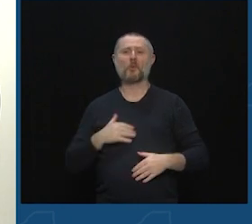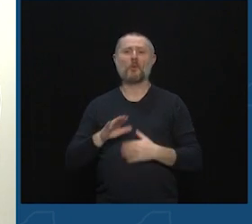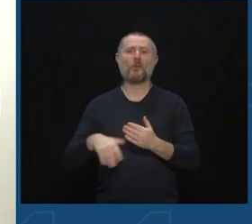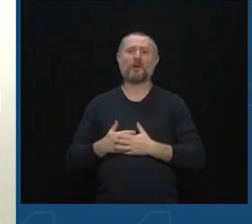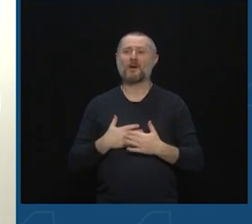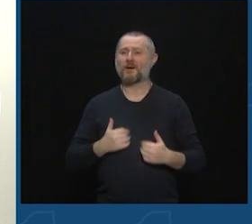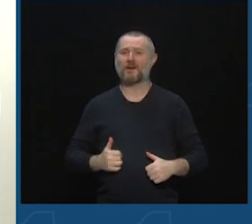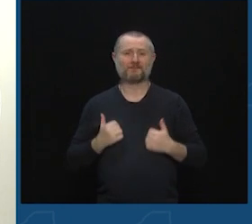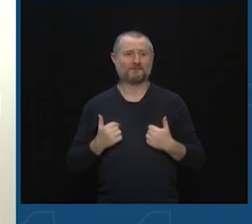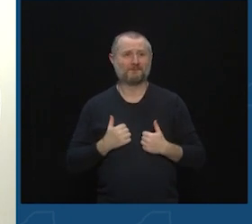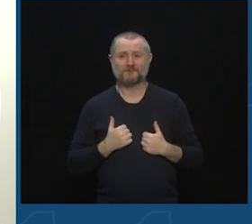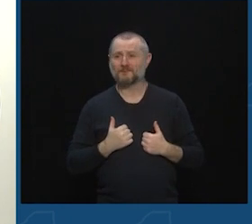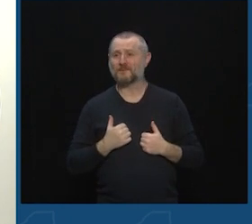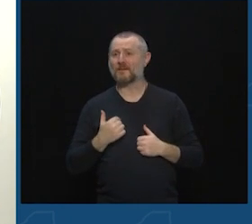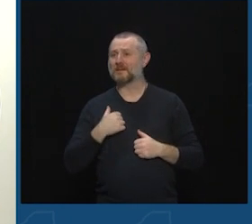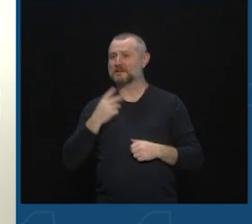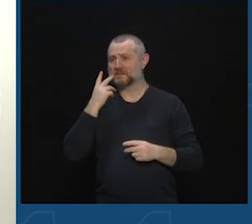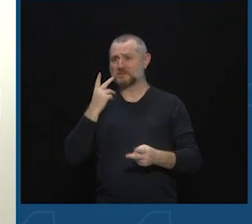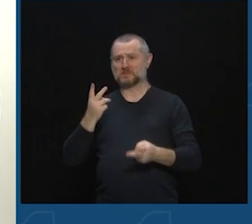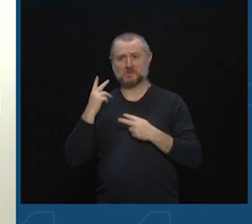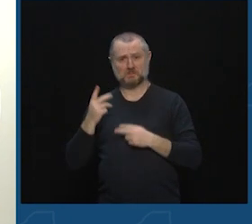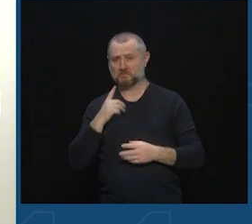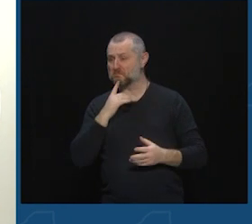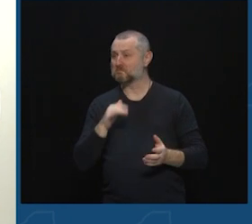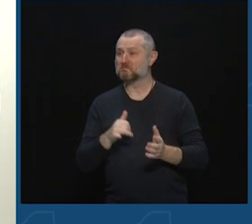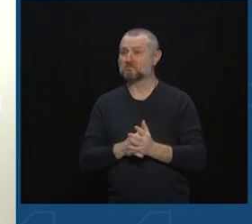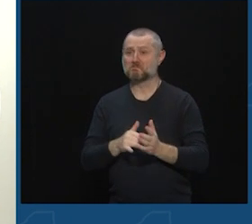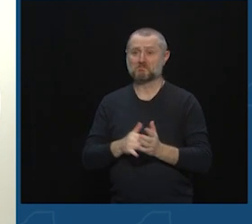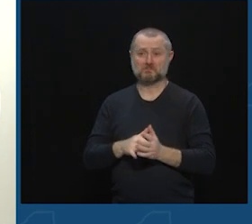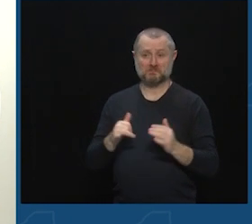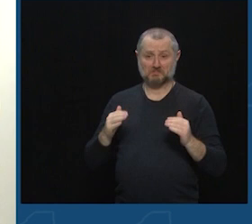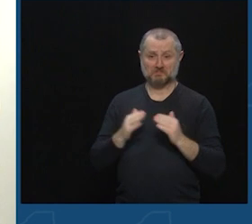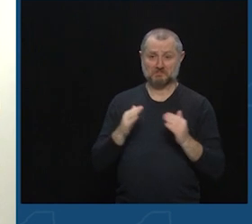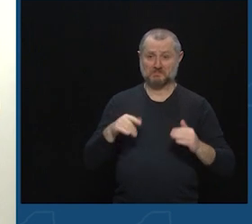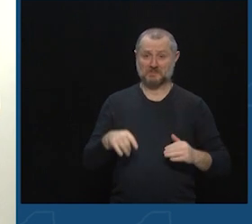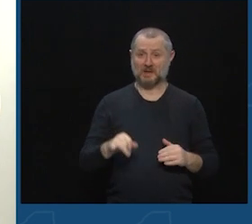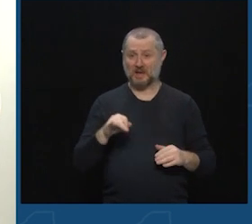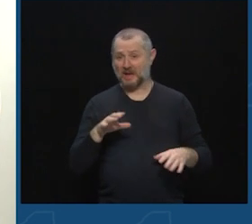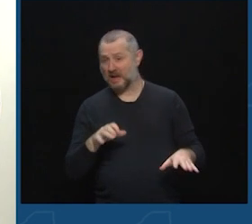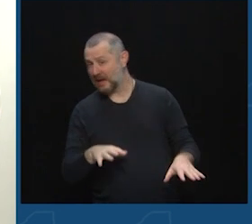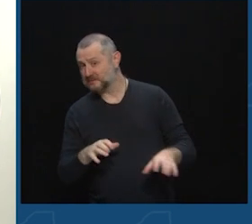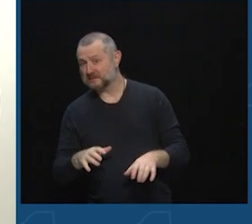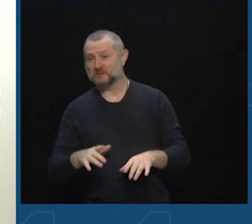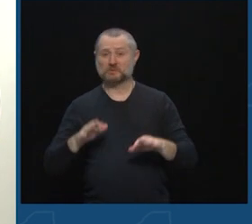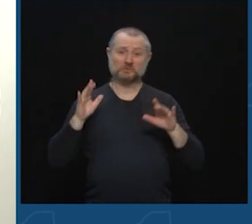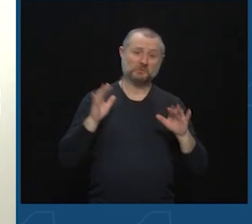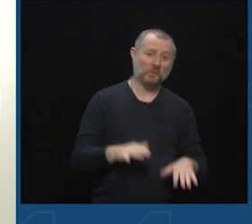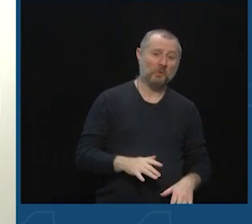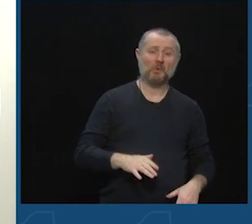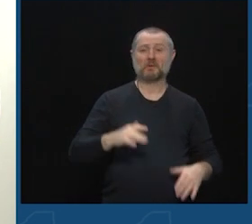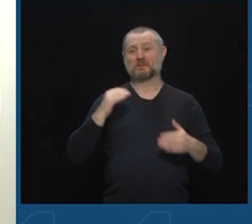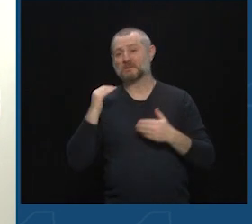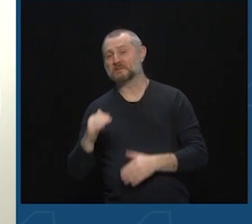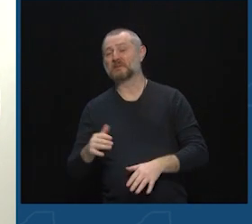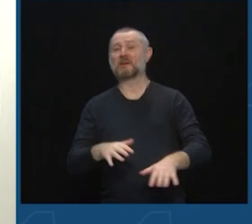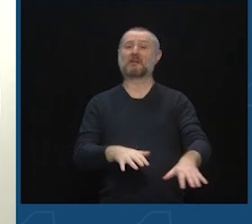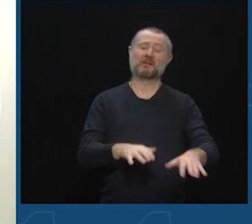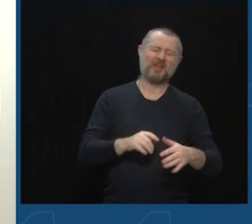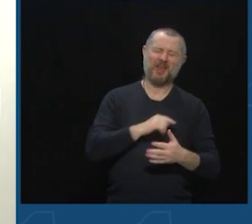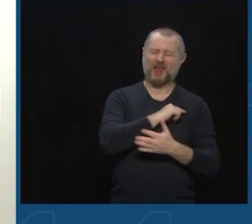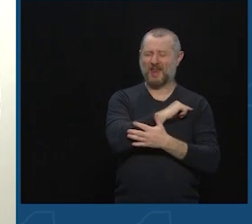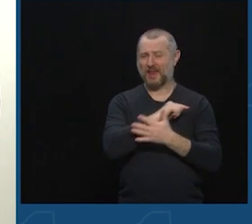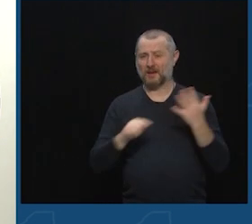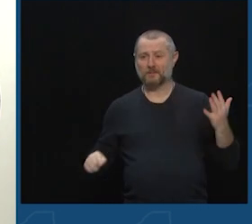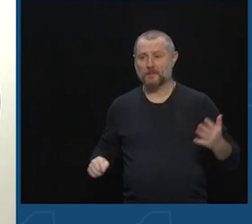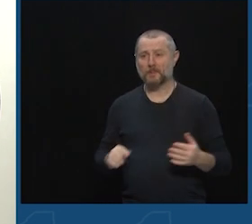trying to search in our memory to remember one quite like this with this amount of ice and damage, and just certainly in the last decade or two, we've not